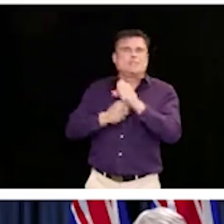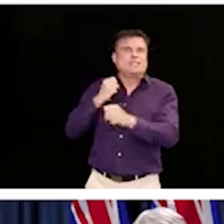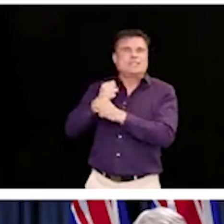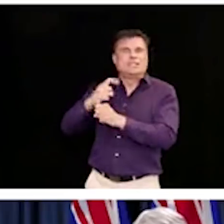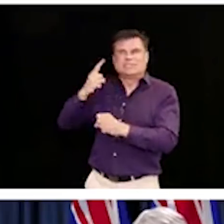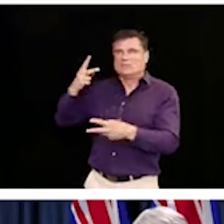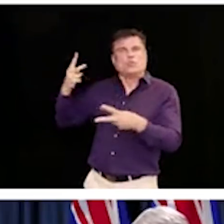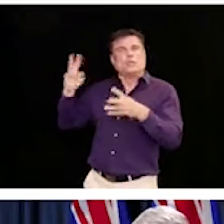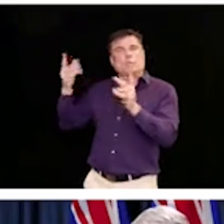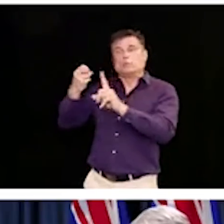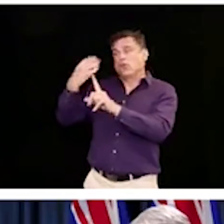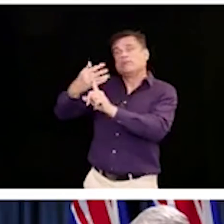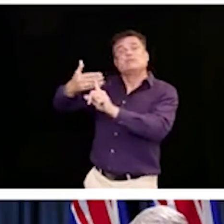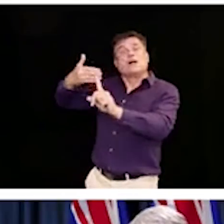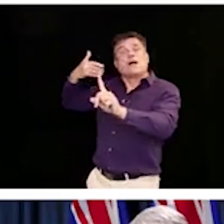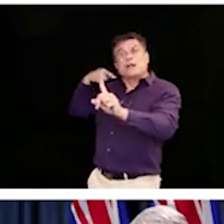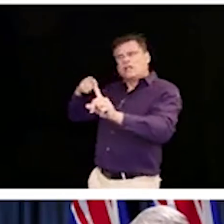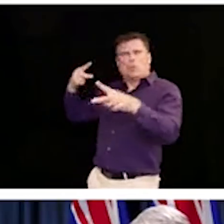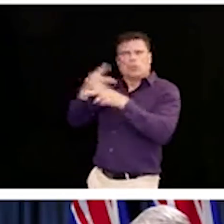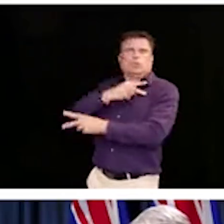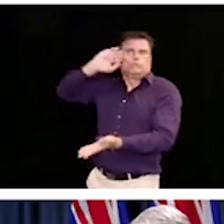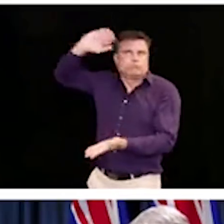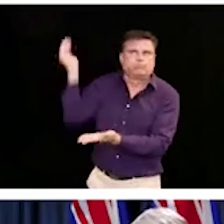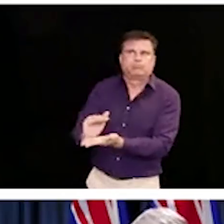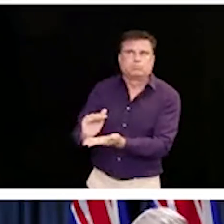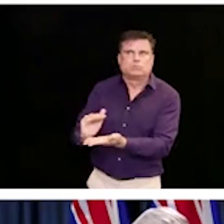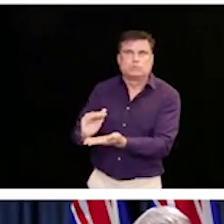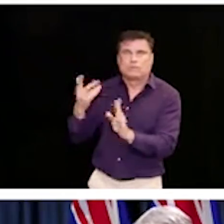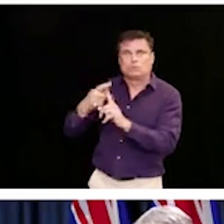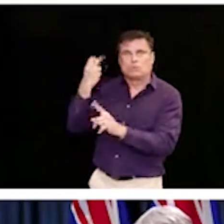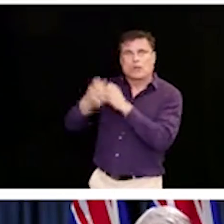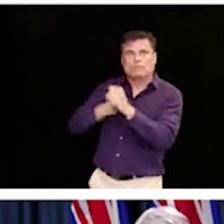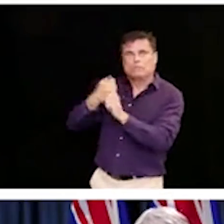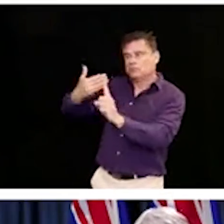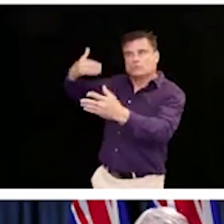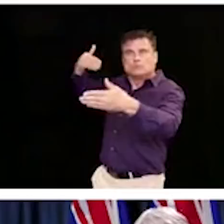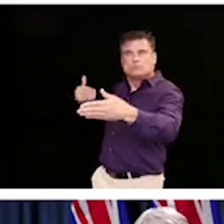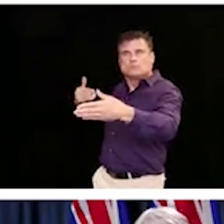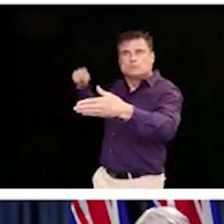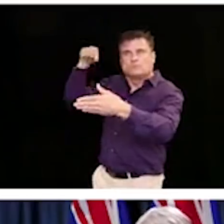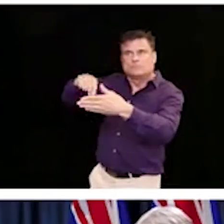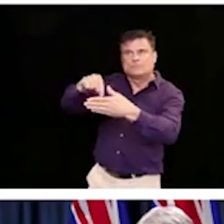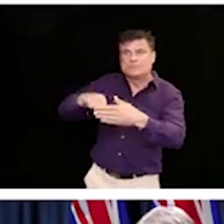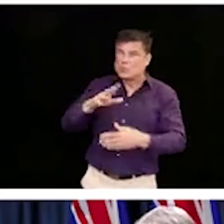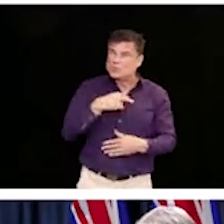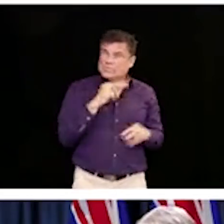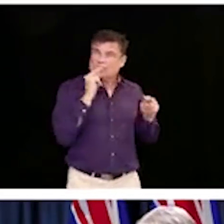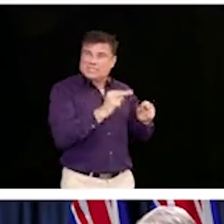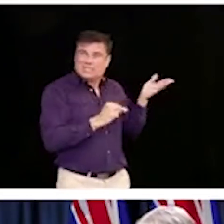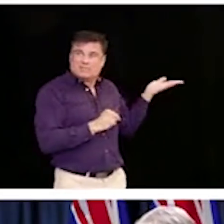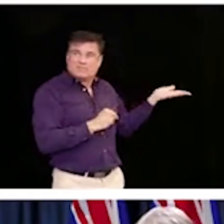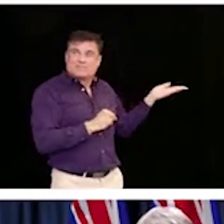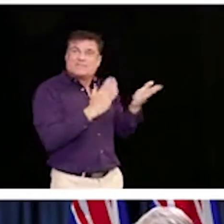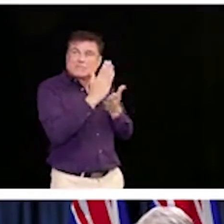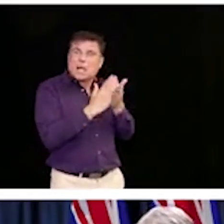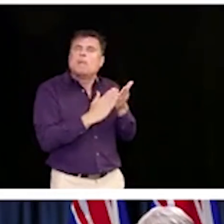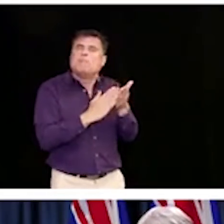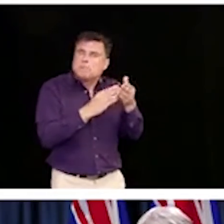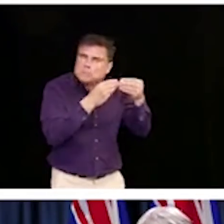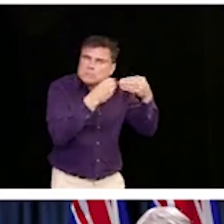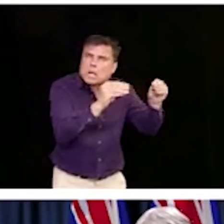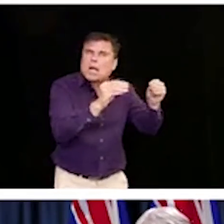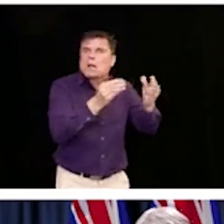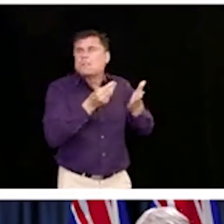lows. In June, we're starting to see some movement and we're starting to see some positive signals, but again, lots